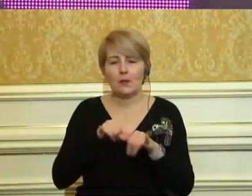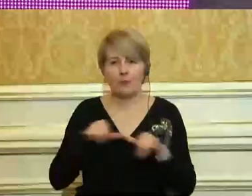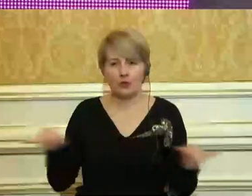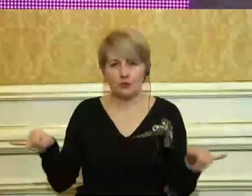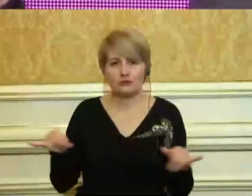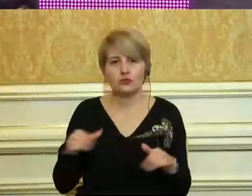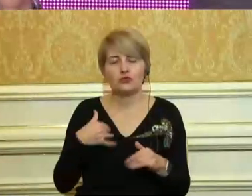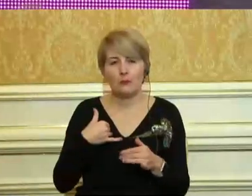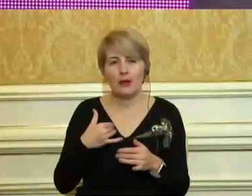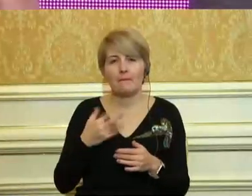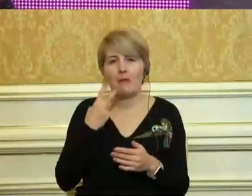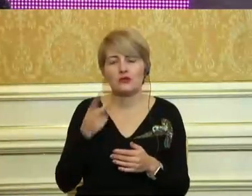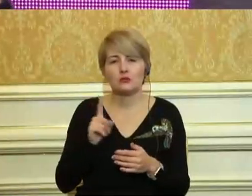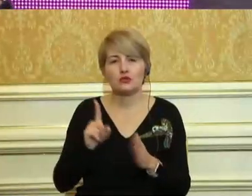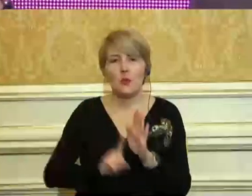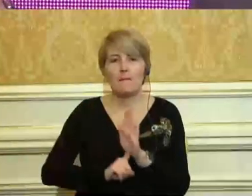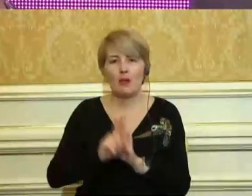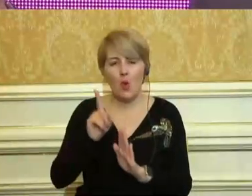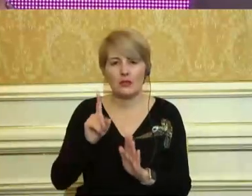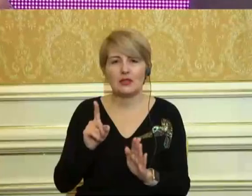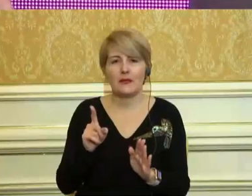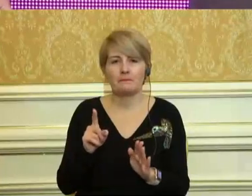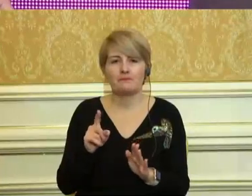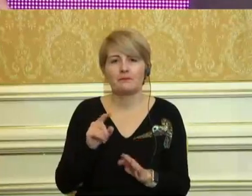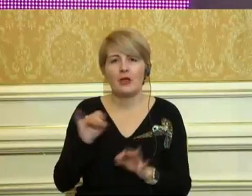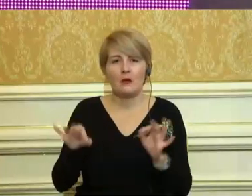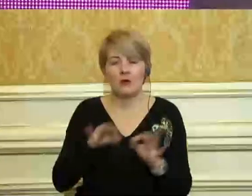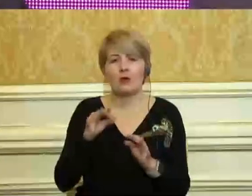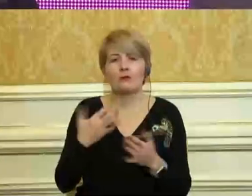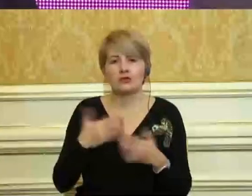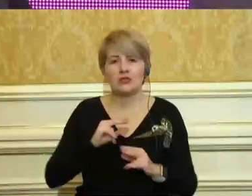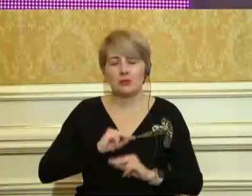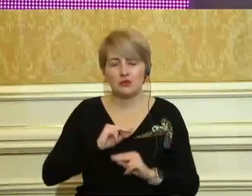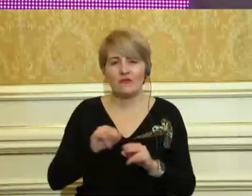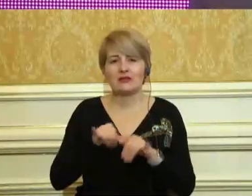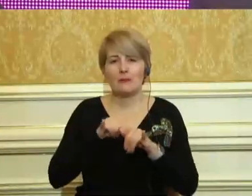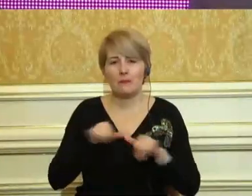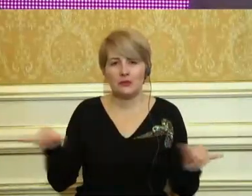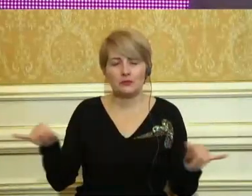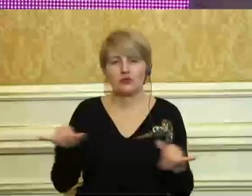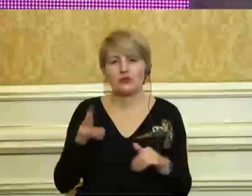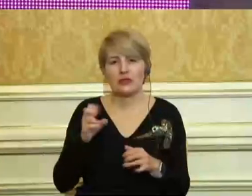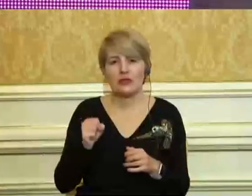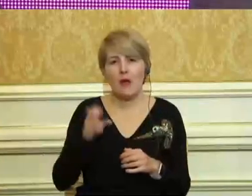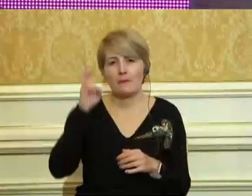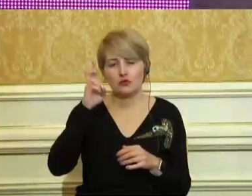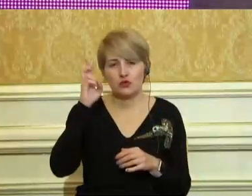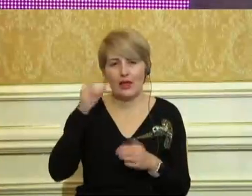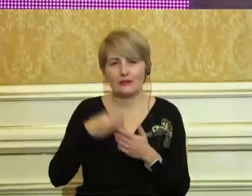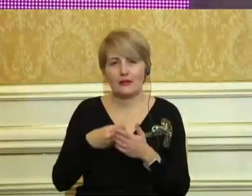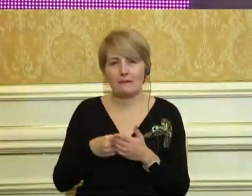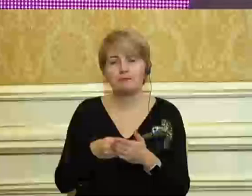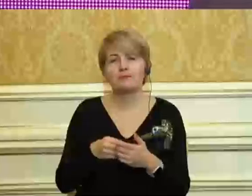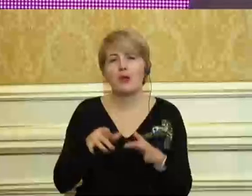other spheres. And we understand that the pilots, municipalities, they are working quite actively. So we have to expand all